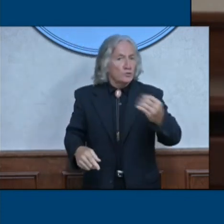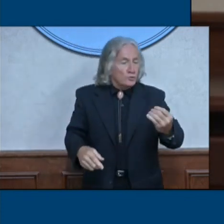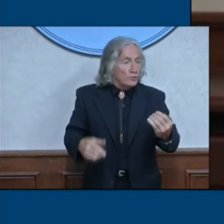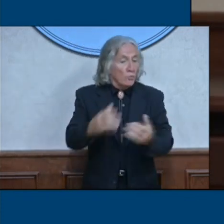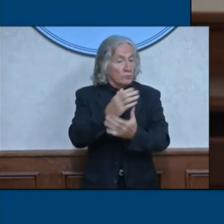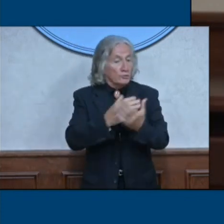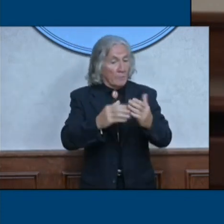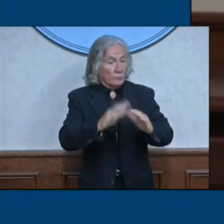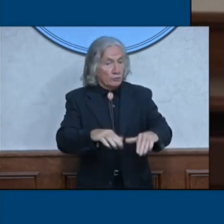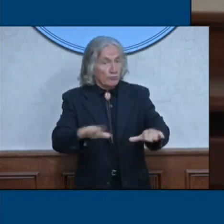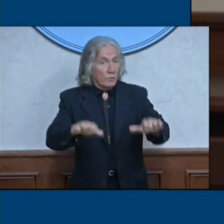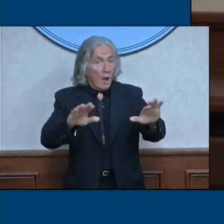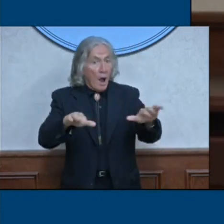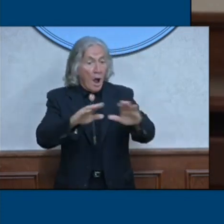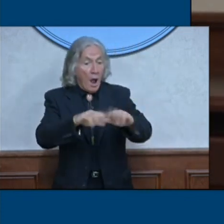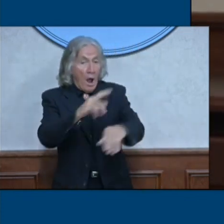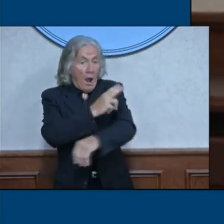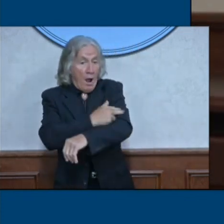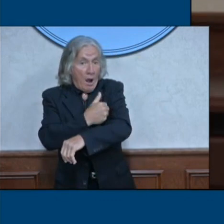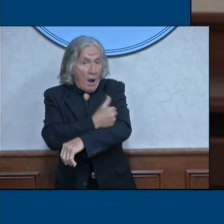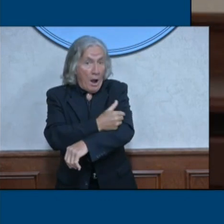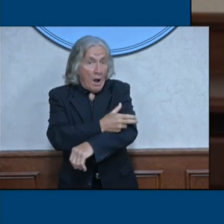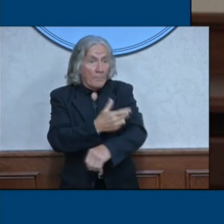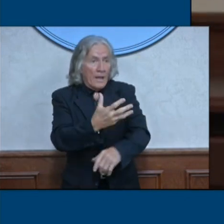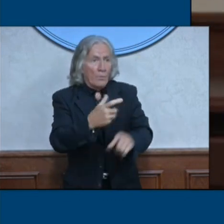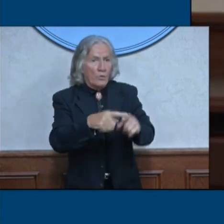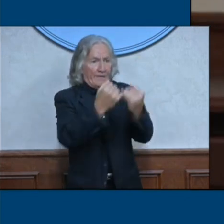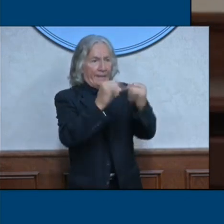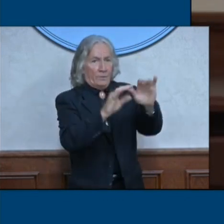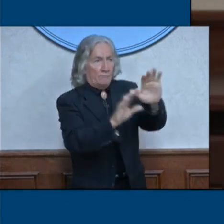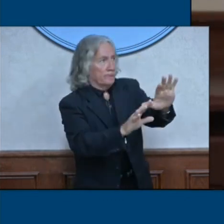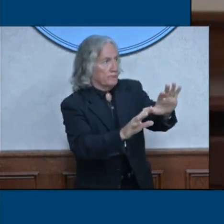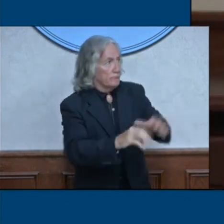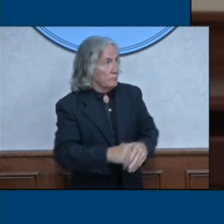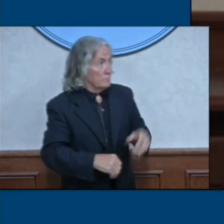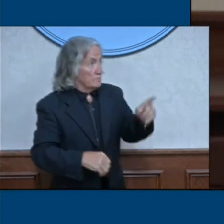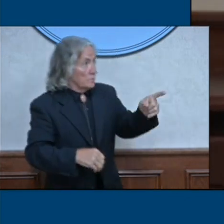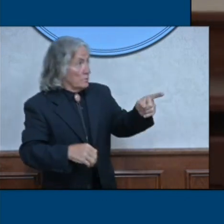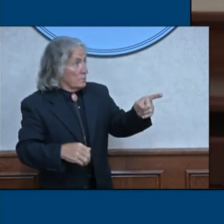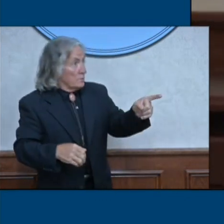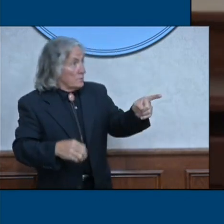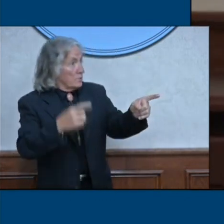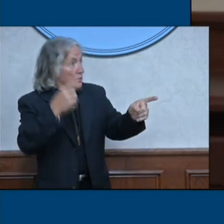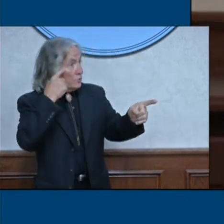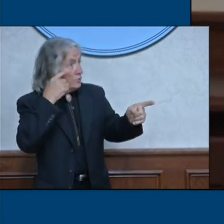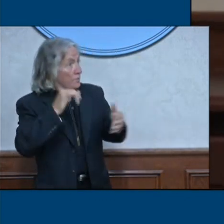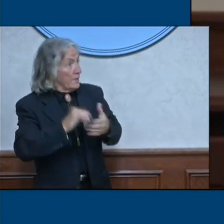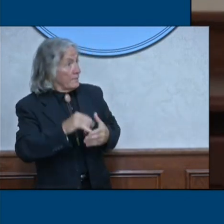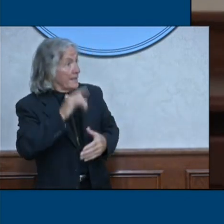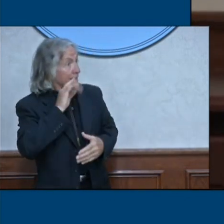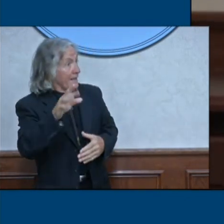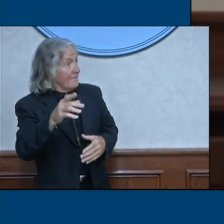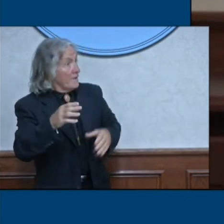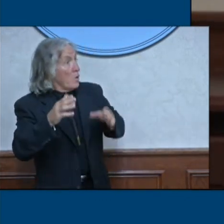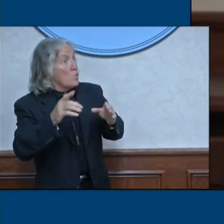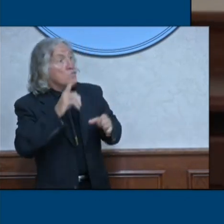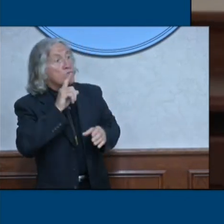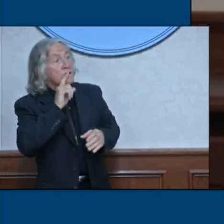the children's hospitals are truly in the game, and they want to be in the game. Do you think they can take some of Governor Abbott's